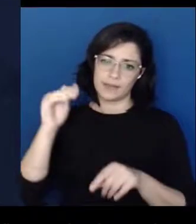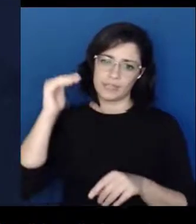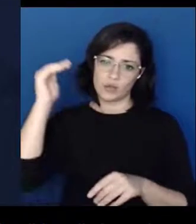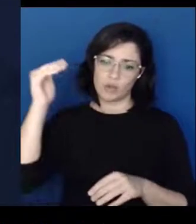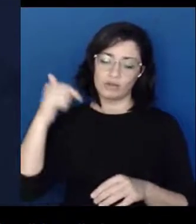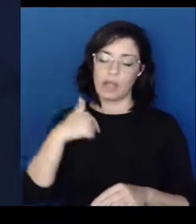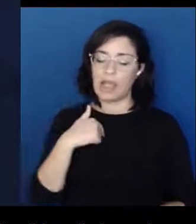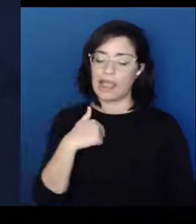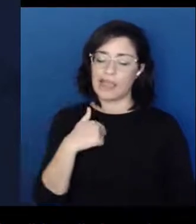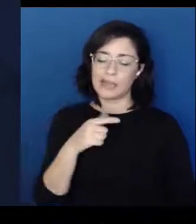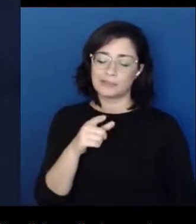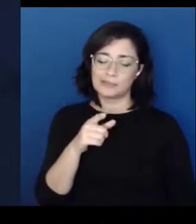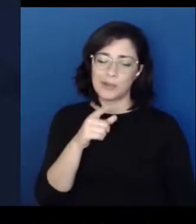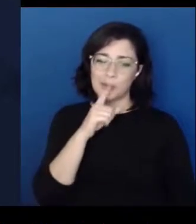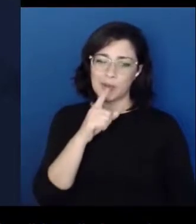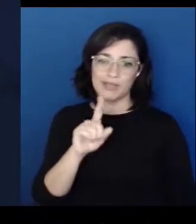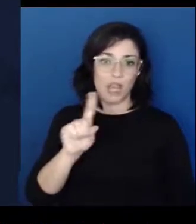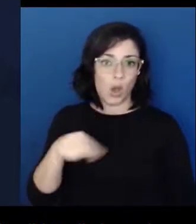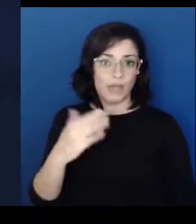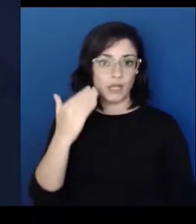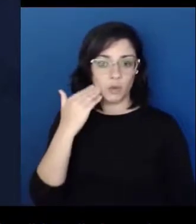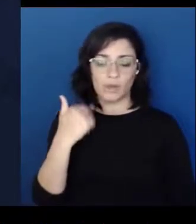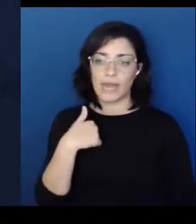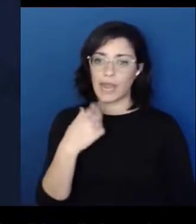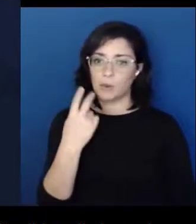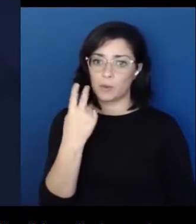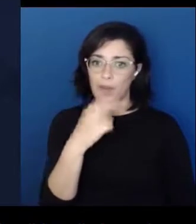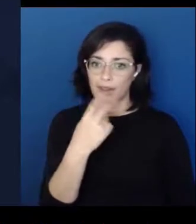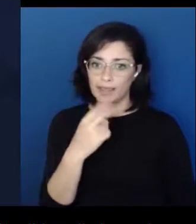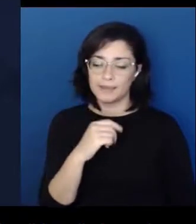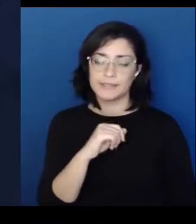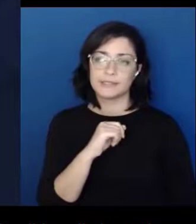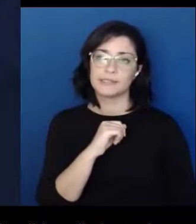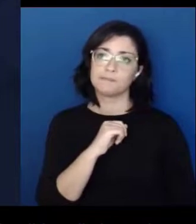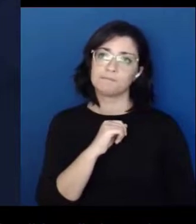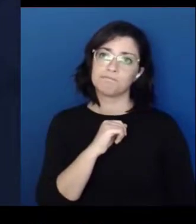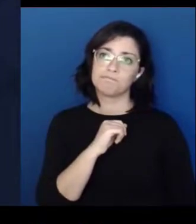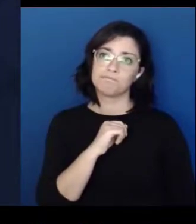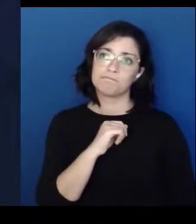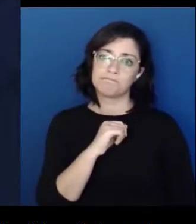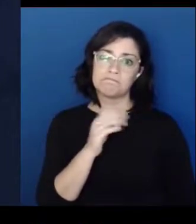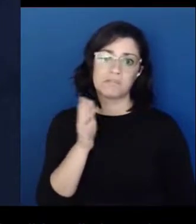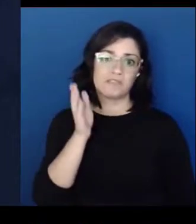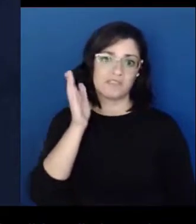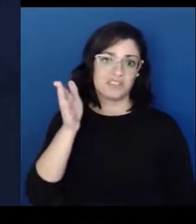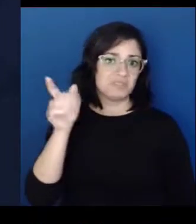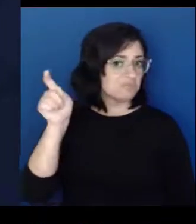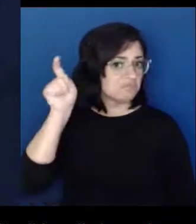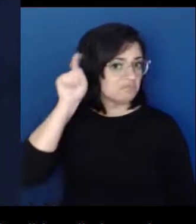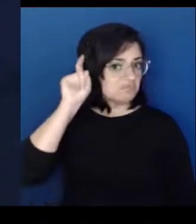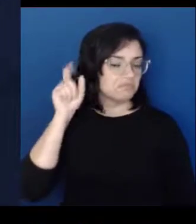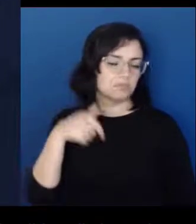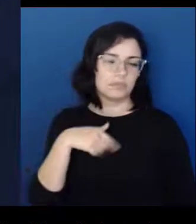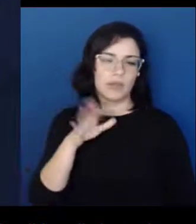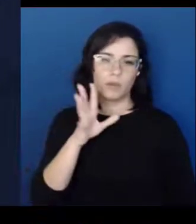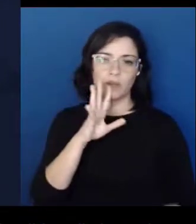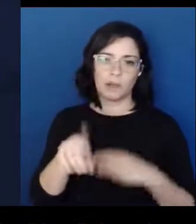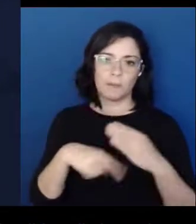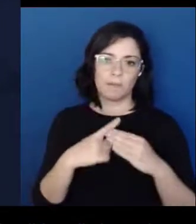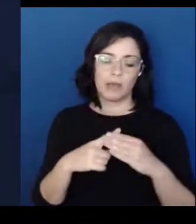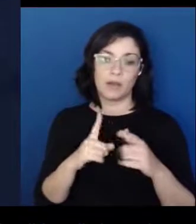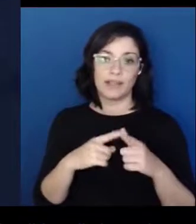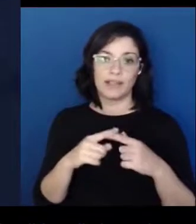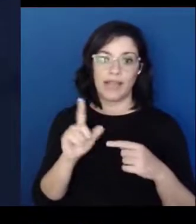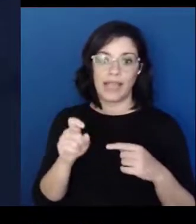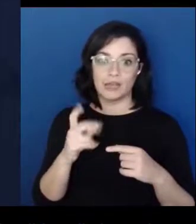read lips and eventually got a hearing aid, which I'll talk about, and that I had to see stuff in